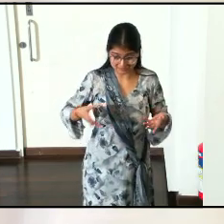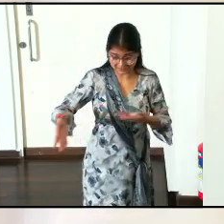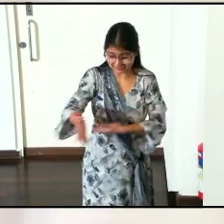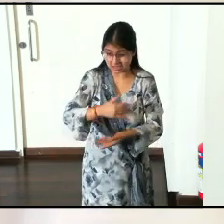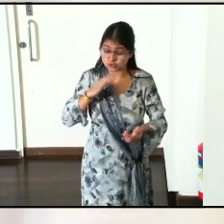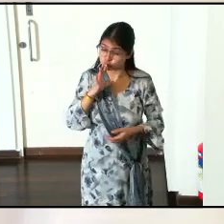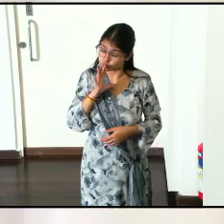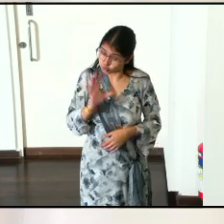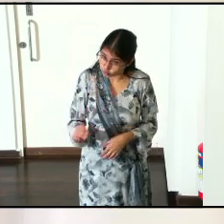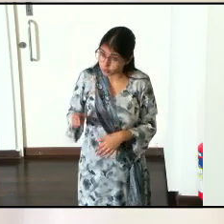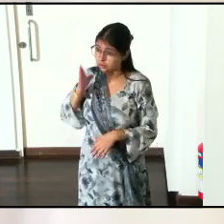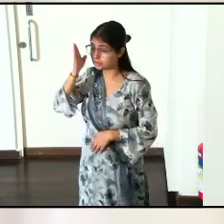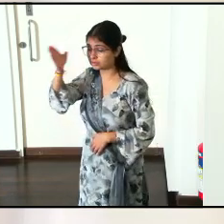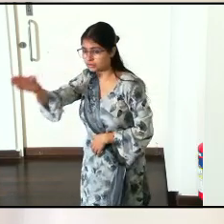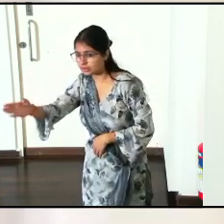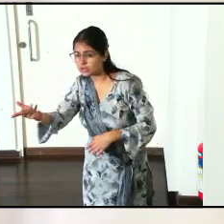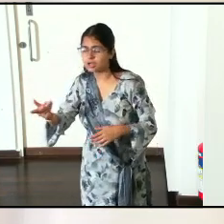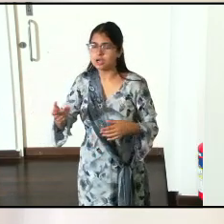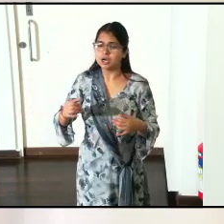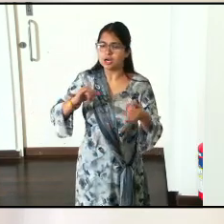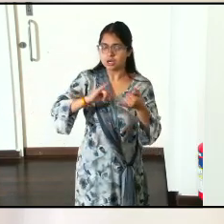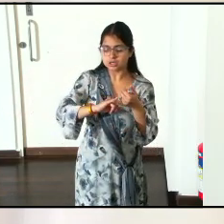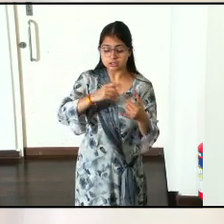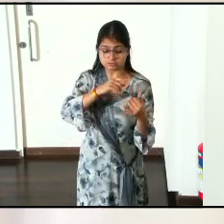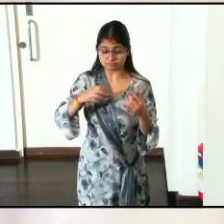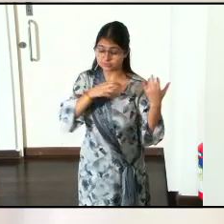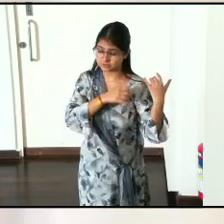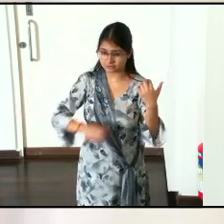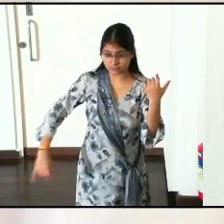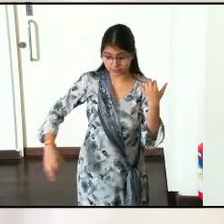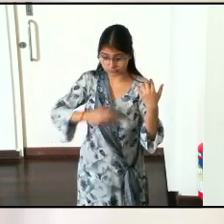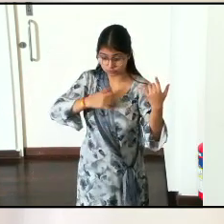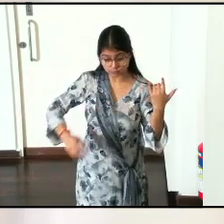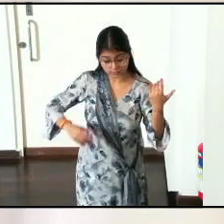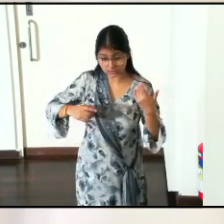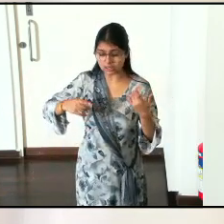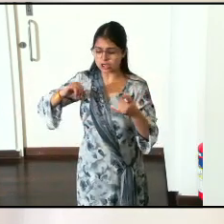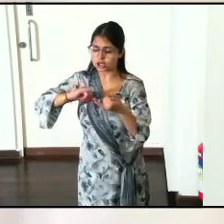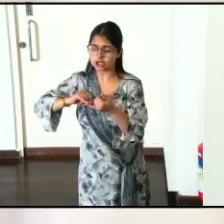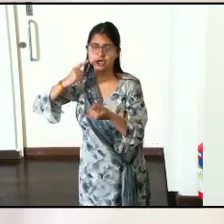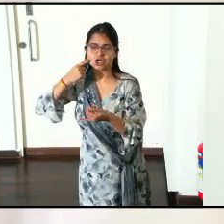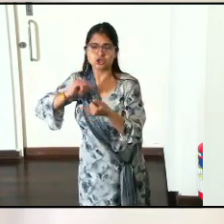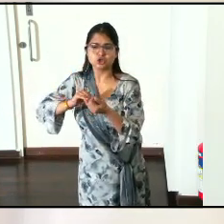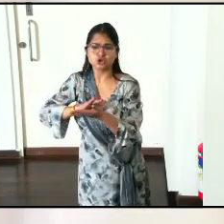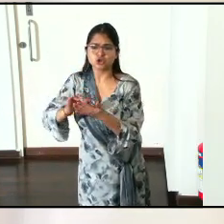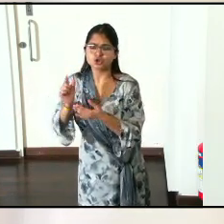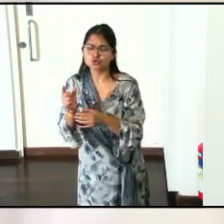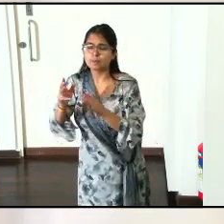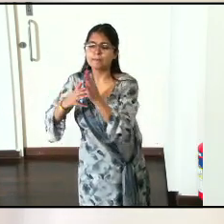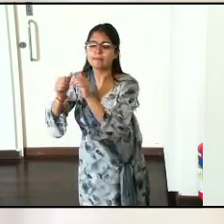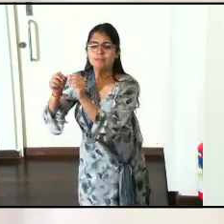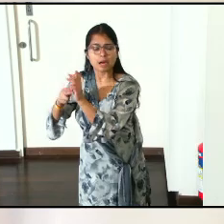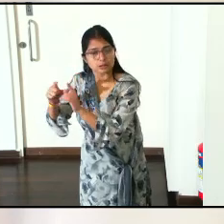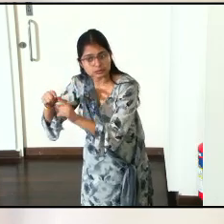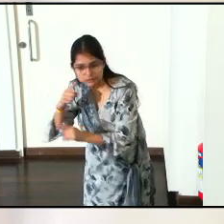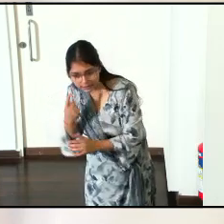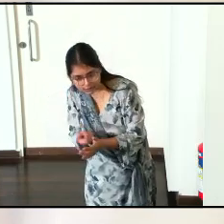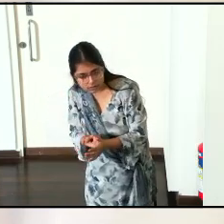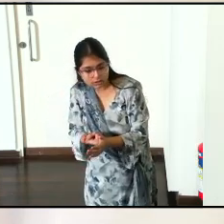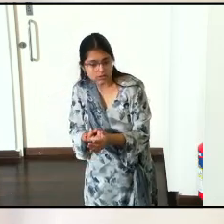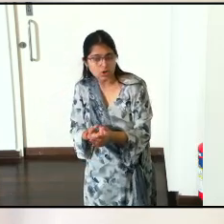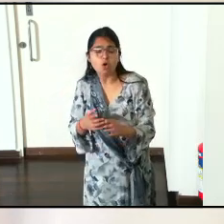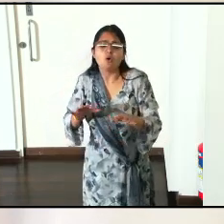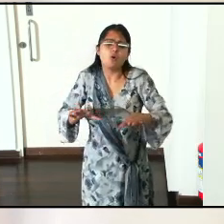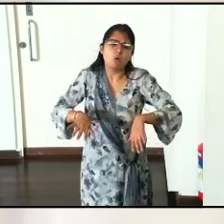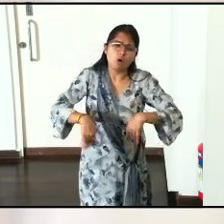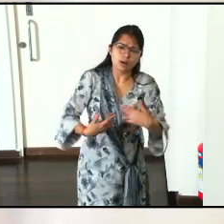to Saraswati Shishru Mandirs. They studied there. So, which is to say, they went to the RSS schools, somehow managed to go